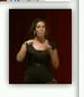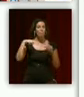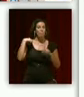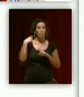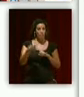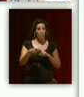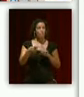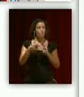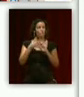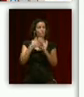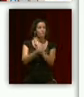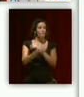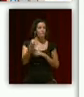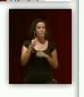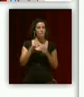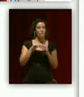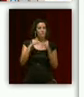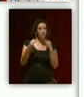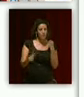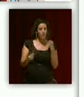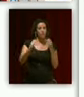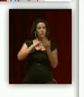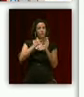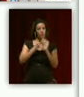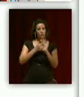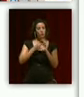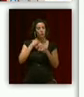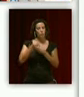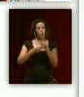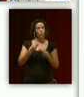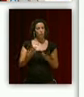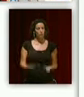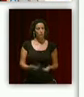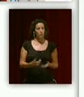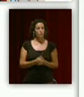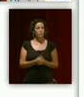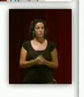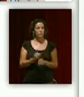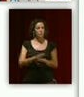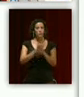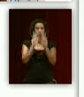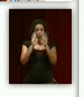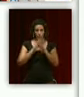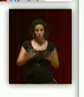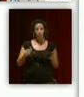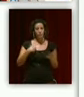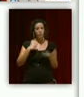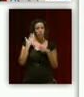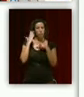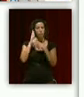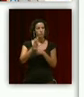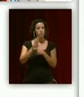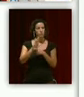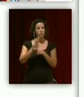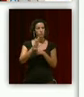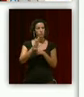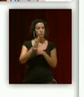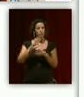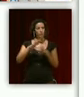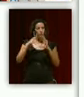impairment. I will make an introduction. I will tell you about the objectives of this work. Then I will describe the materials and methods used.